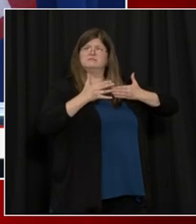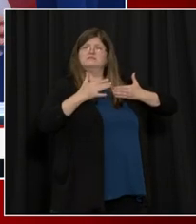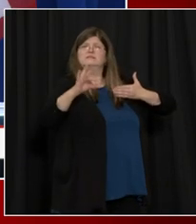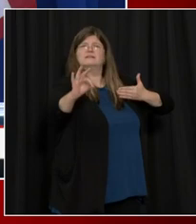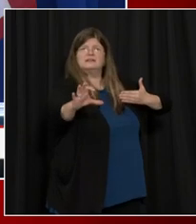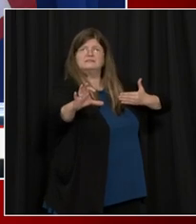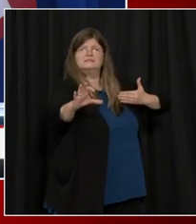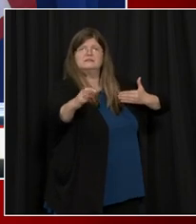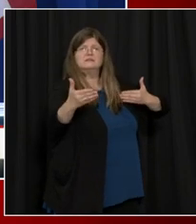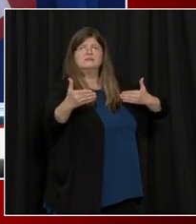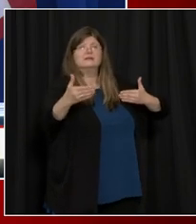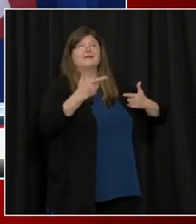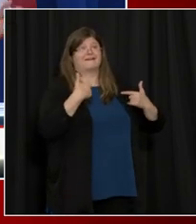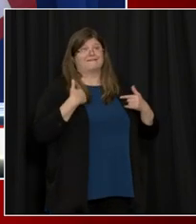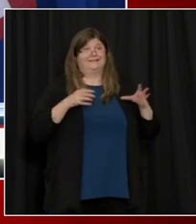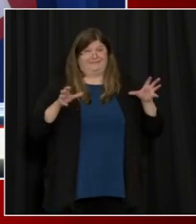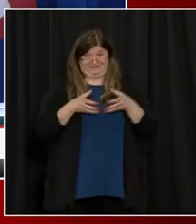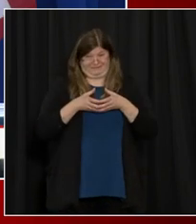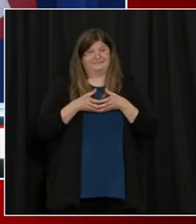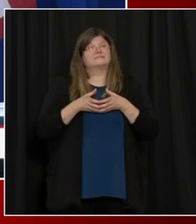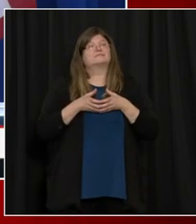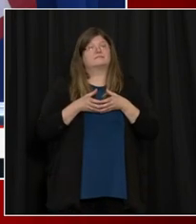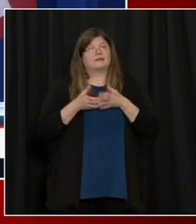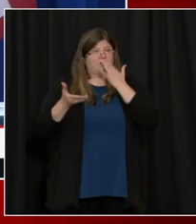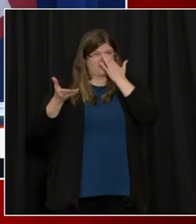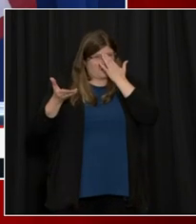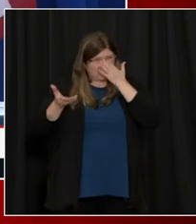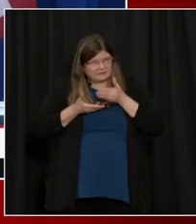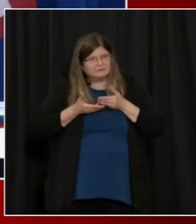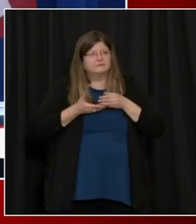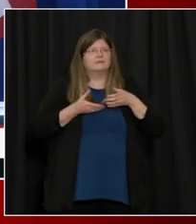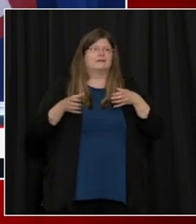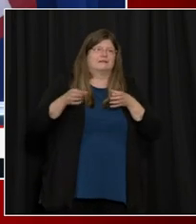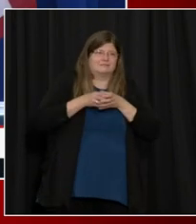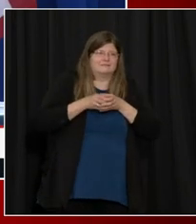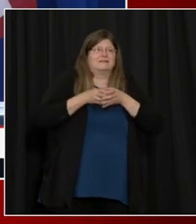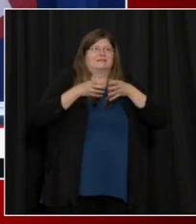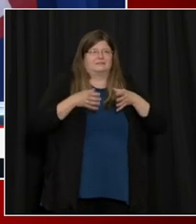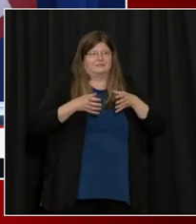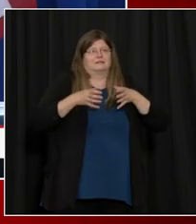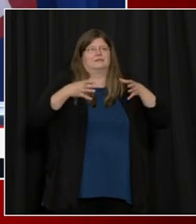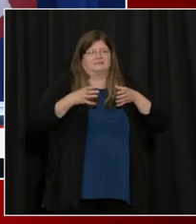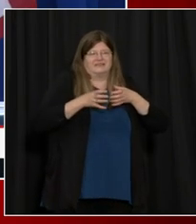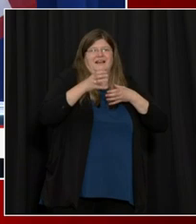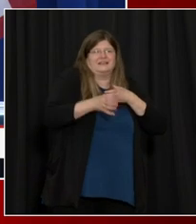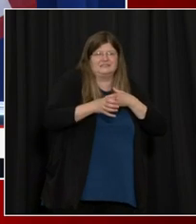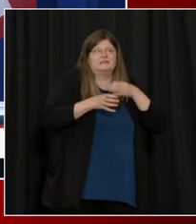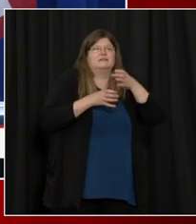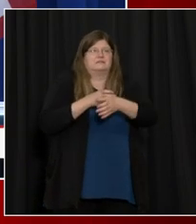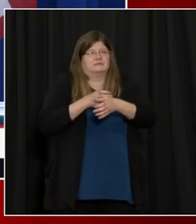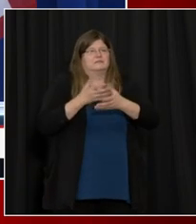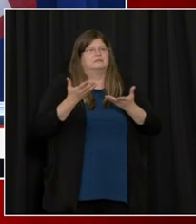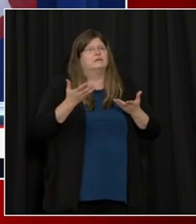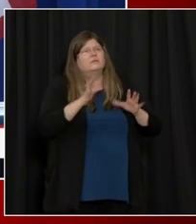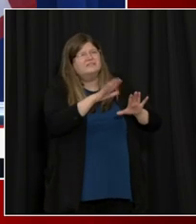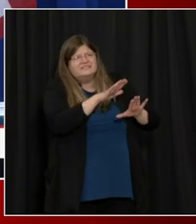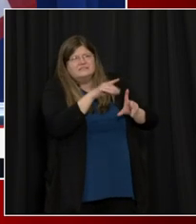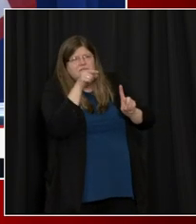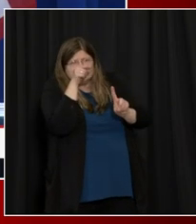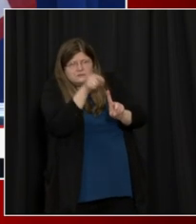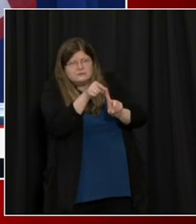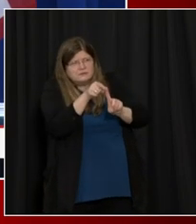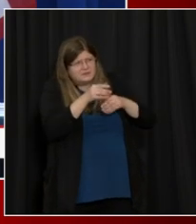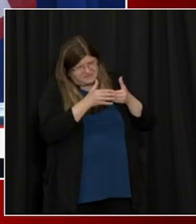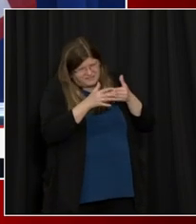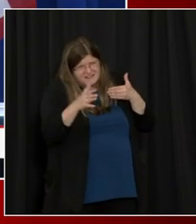today. We've been hiring in tranches for the last several weeks. And what was your question to get to? What's the timeline for hiring the